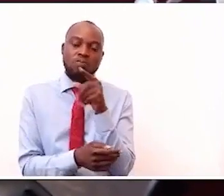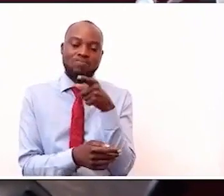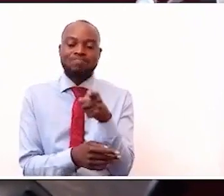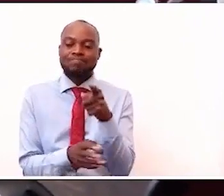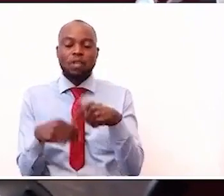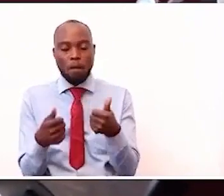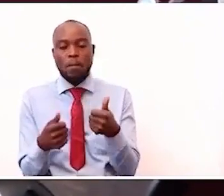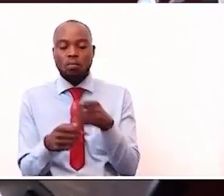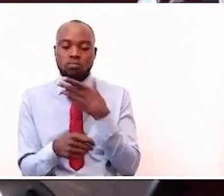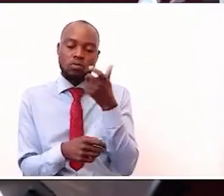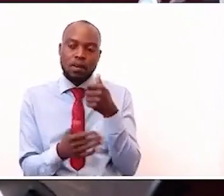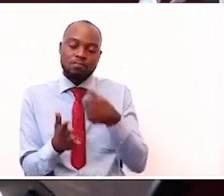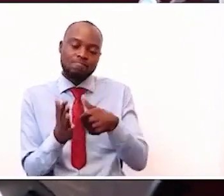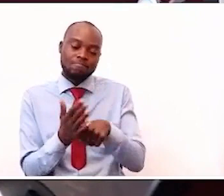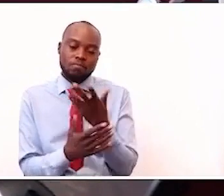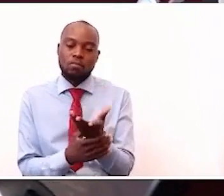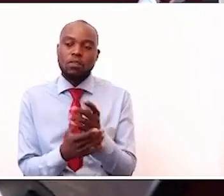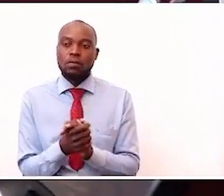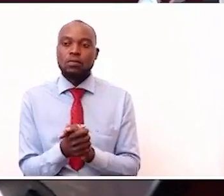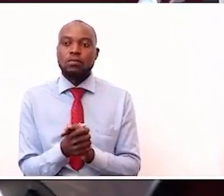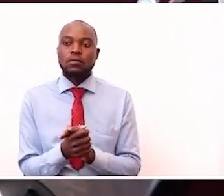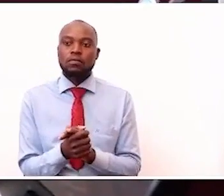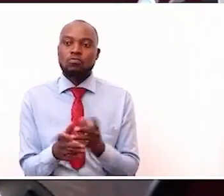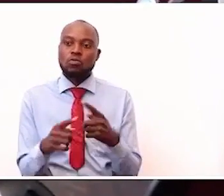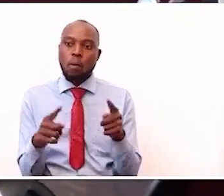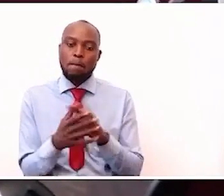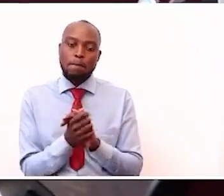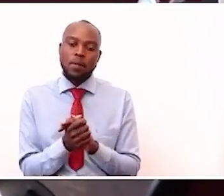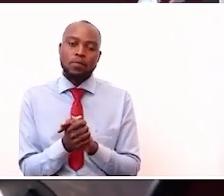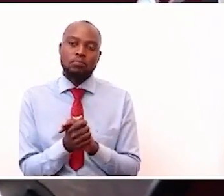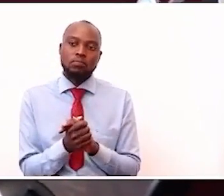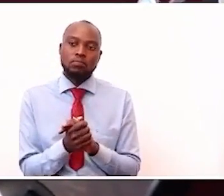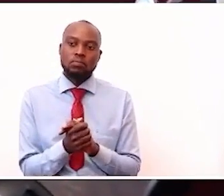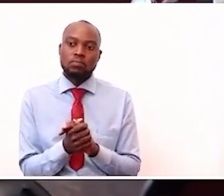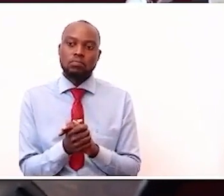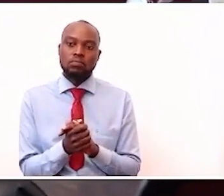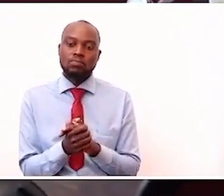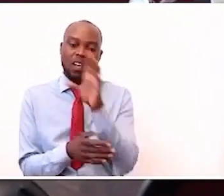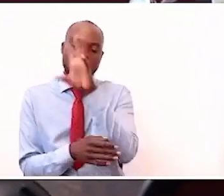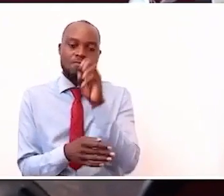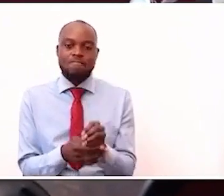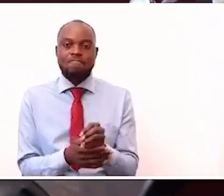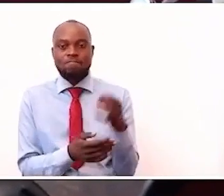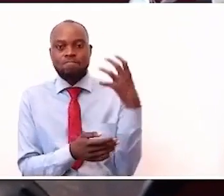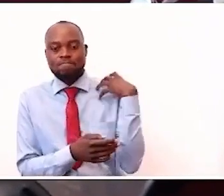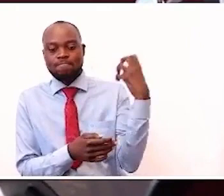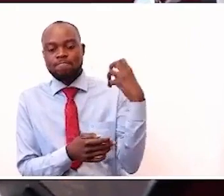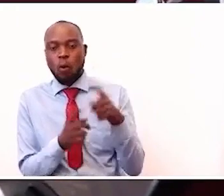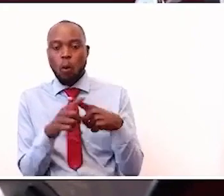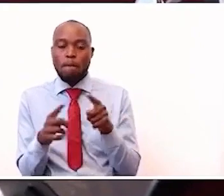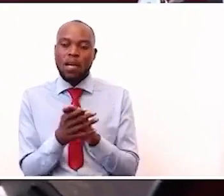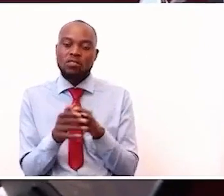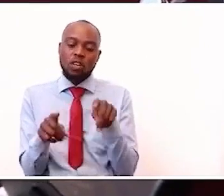things that we're talking about. And two, what is the role of complicity of, you know, African governments or African